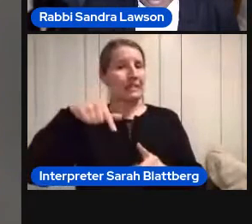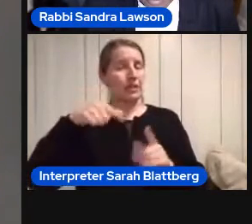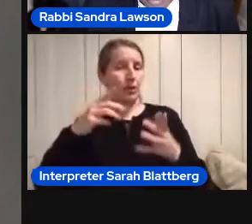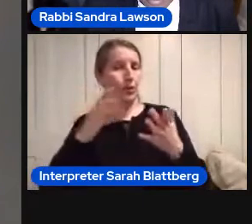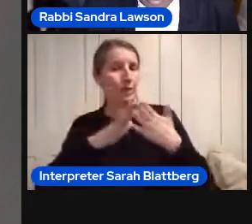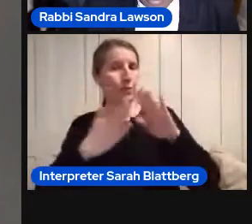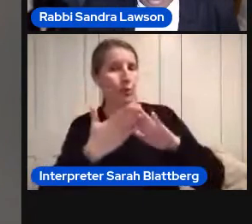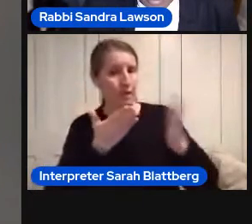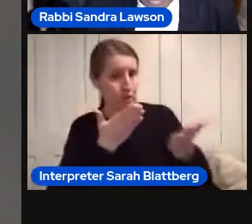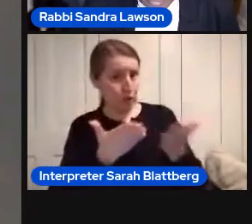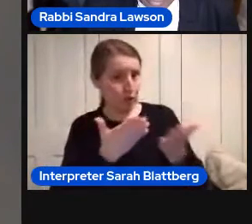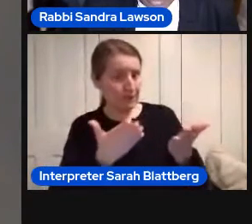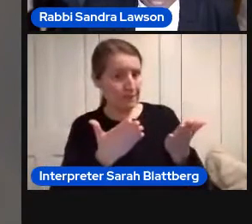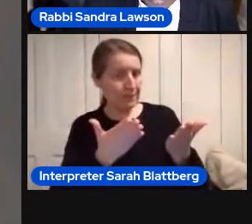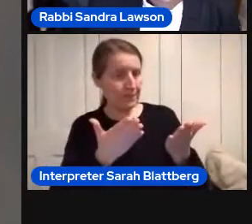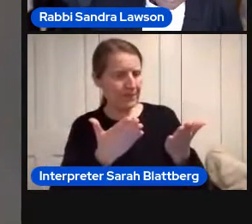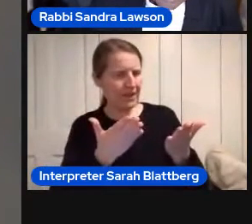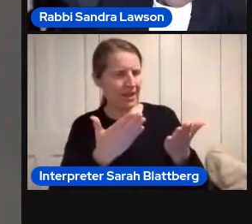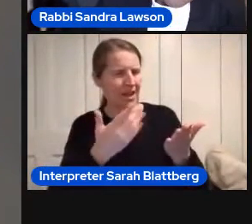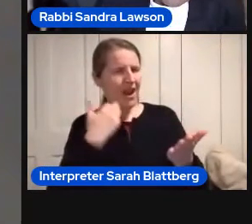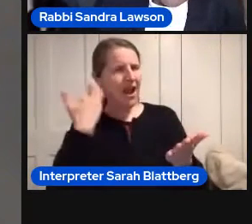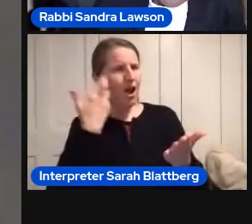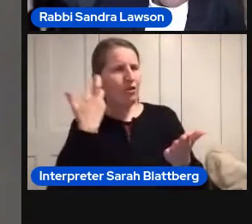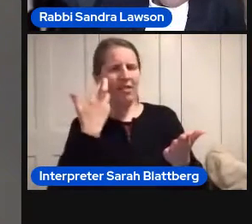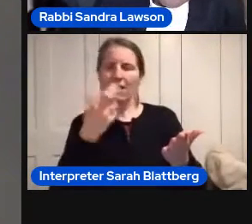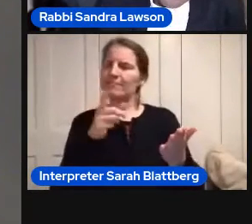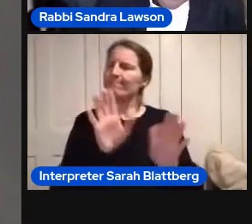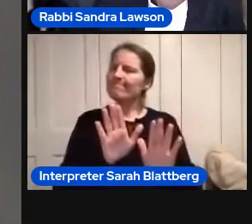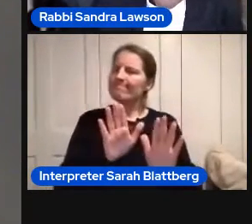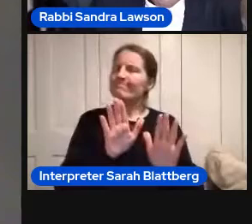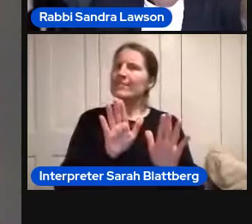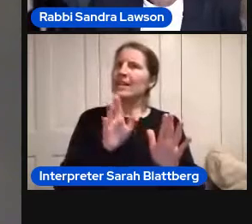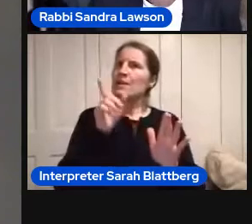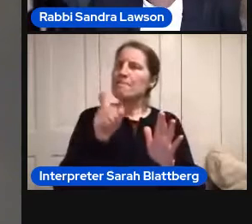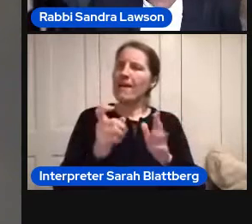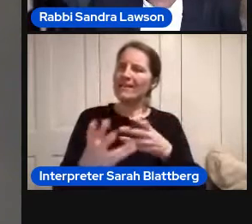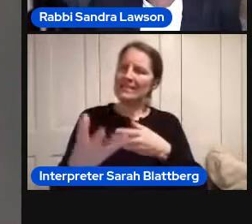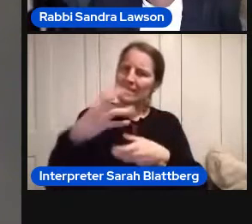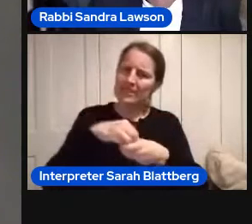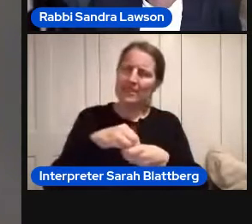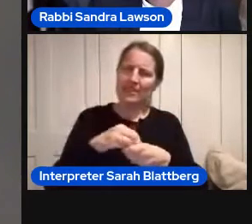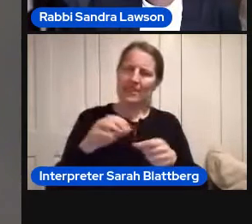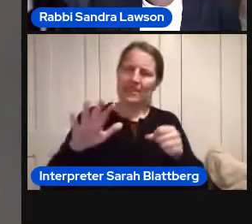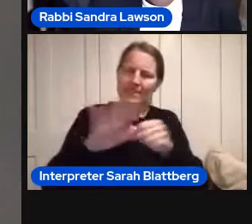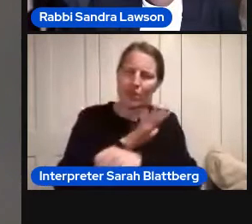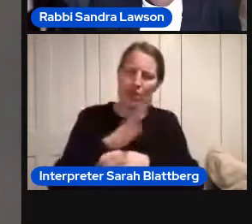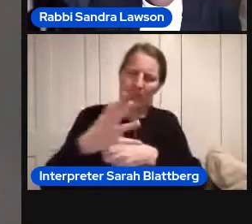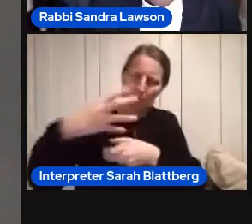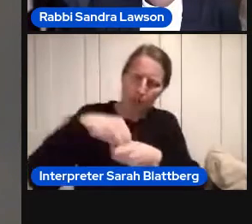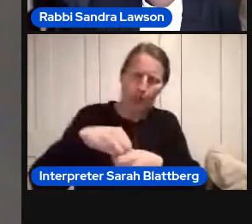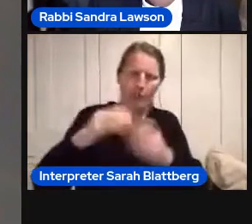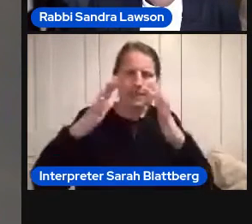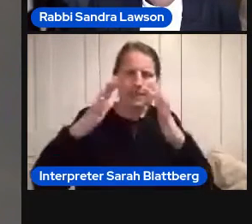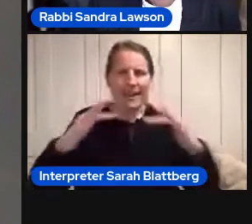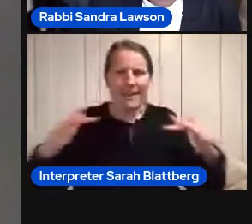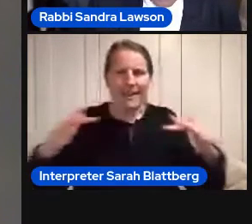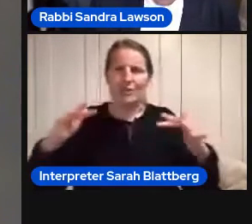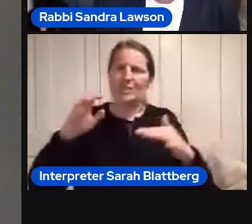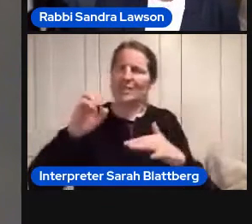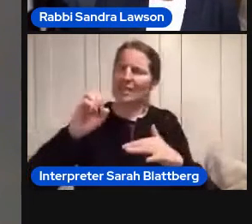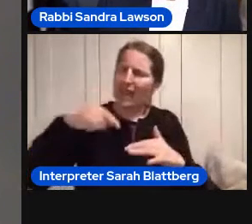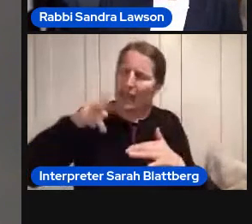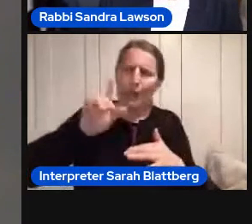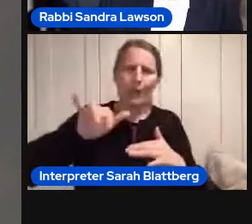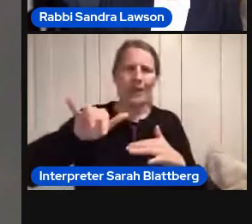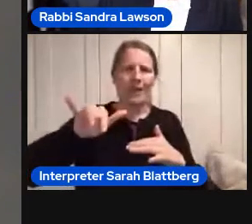loved ones. And I soon recognized how essential it was to embrace diversity and inclusion, to strive for equity, and